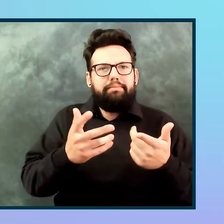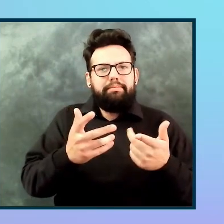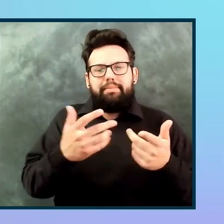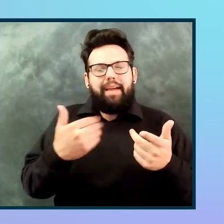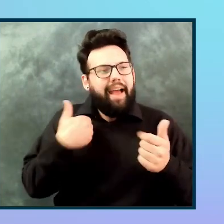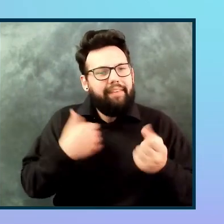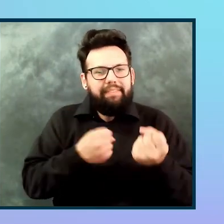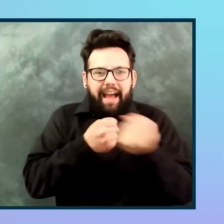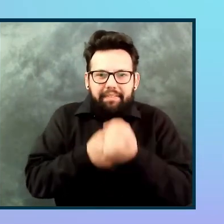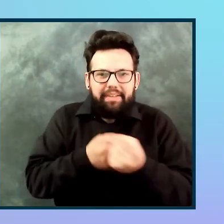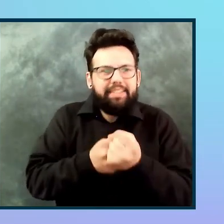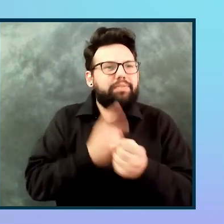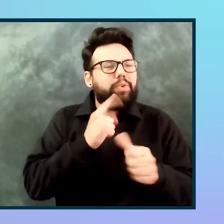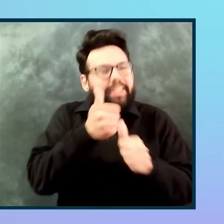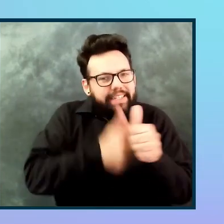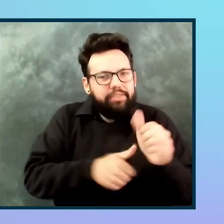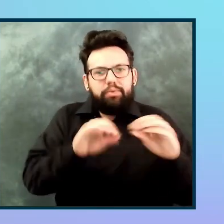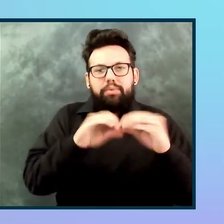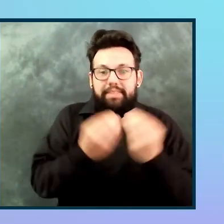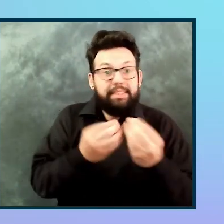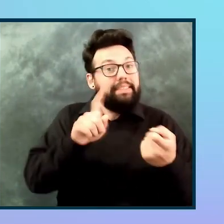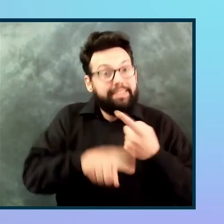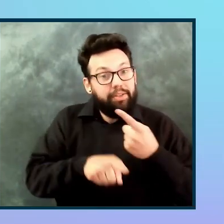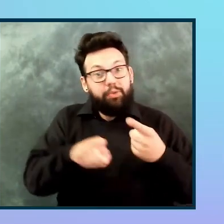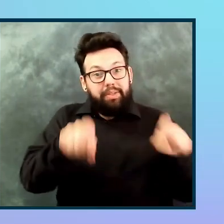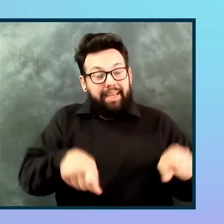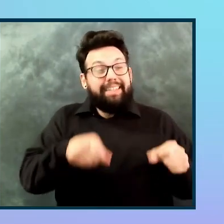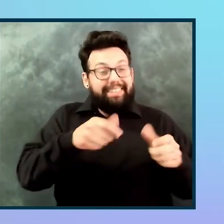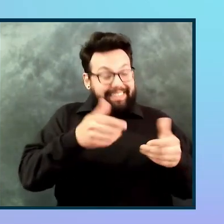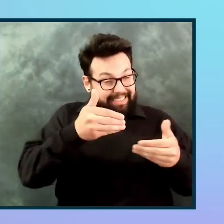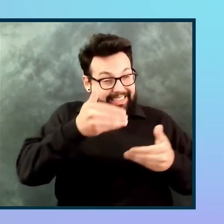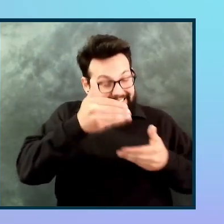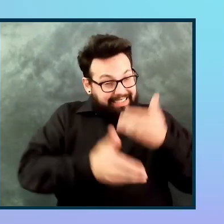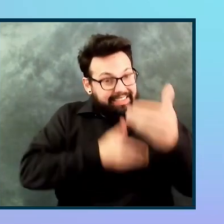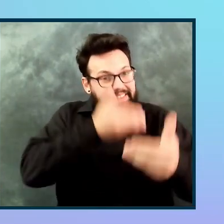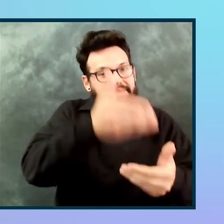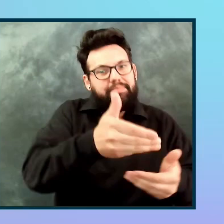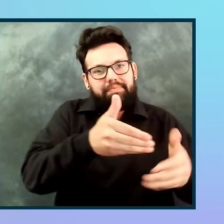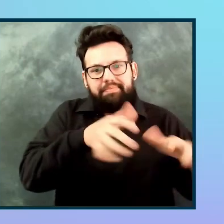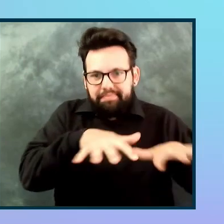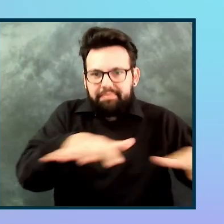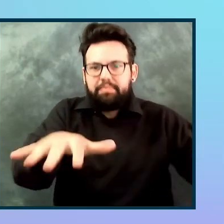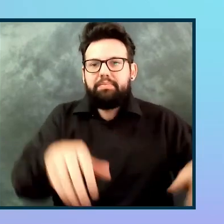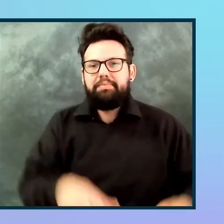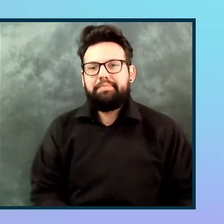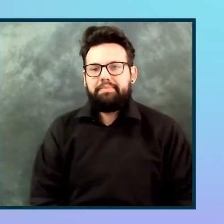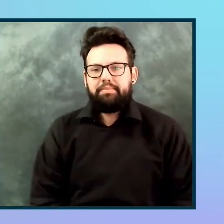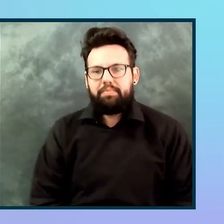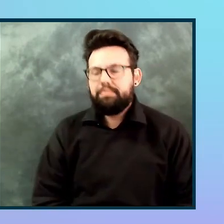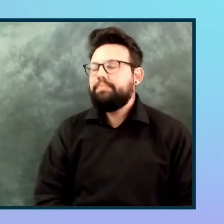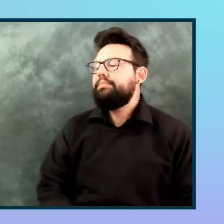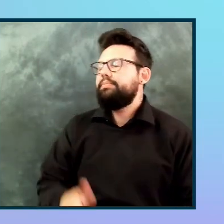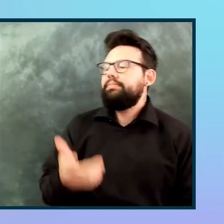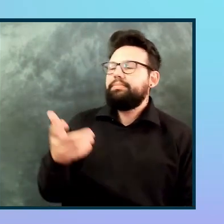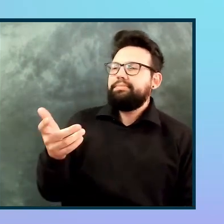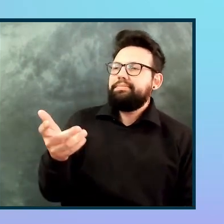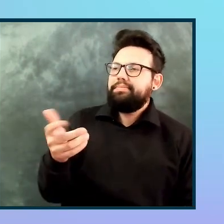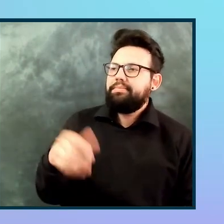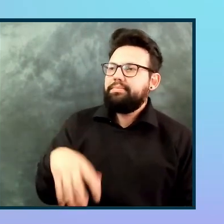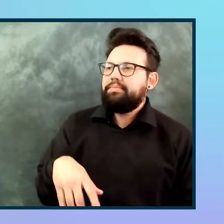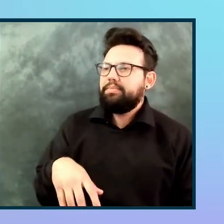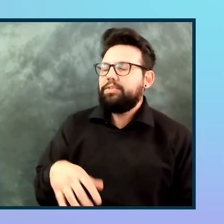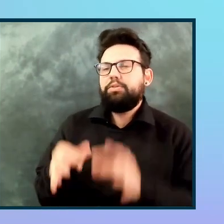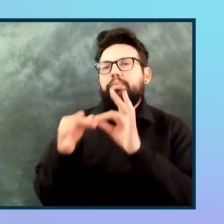to build that team and build that momentum. Mm-hmm. Definitely. So talking about kind of building